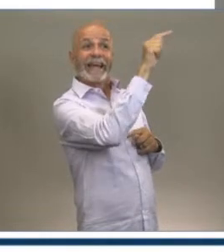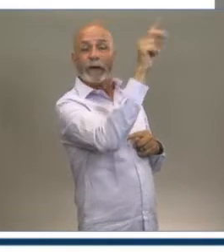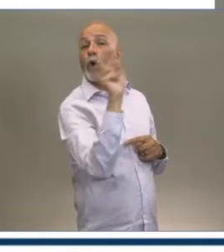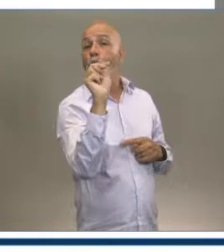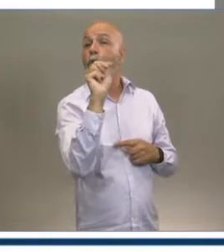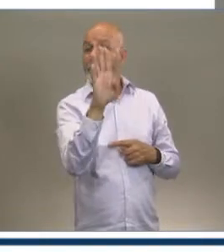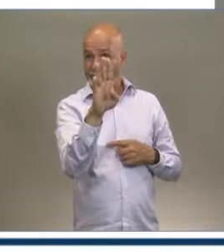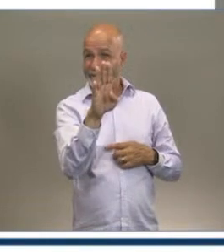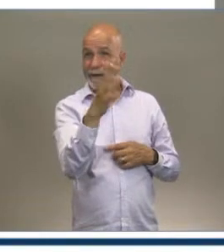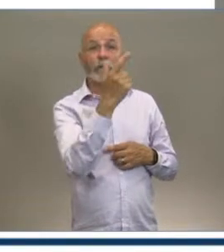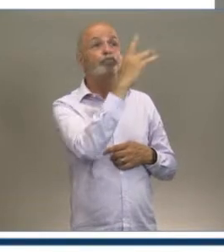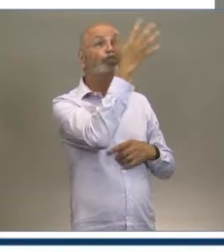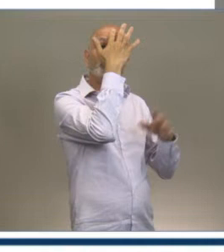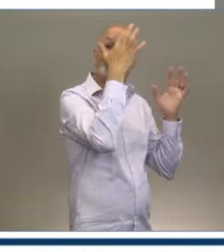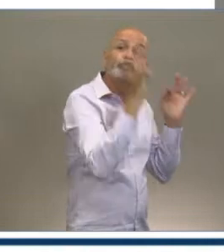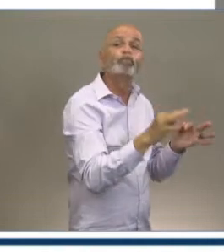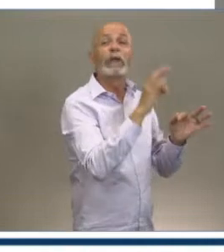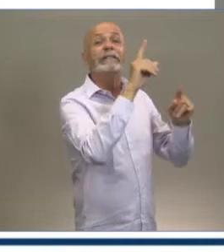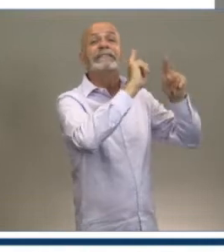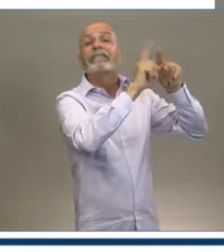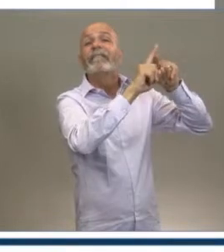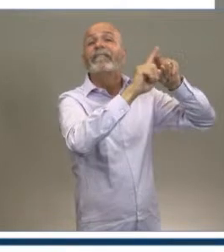we were concerned about that and would have to